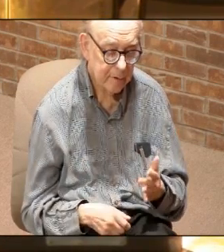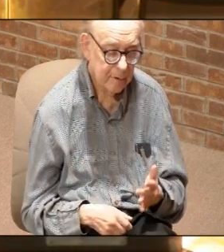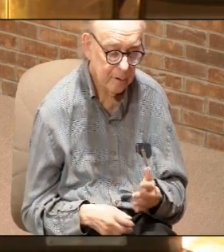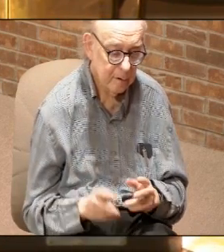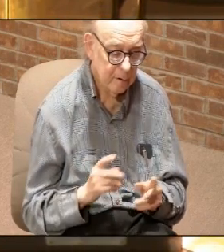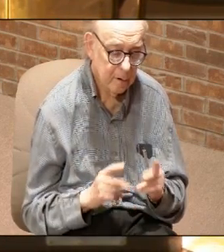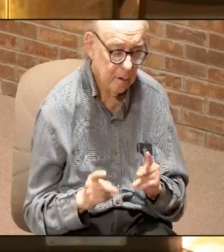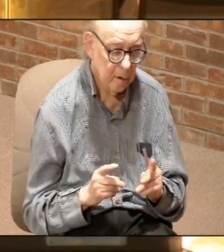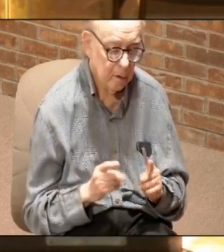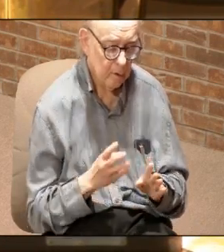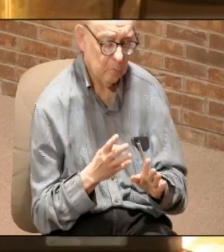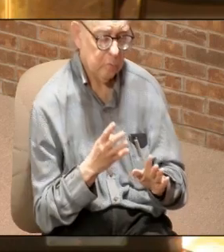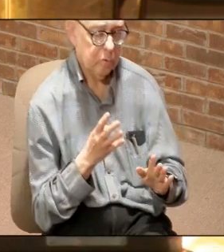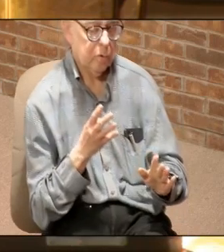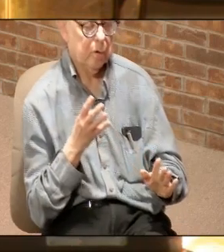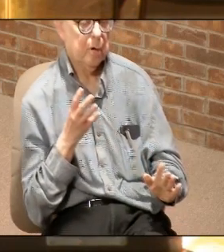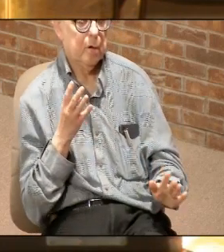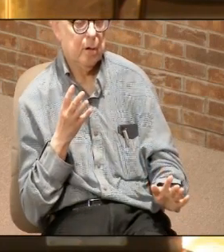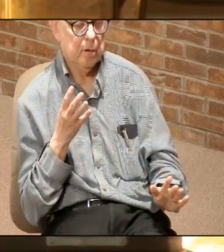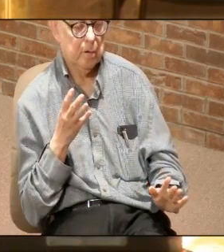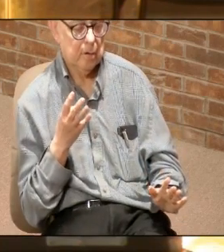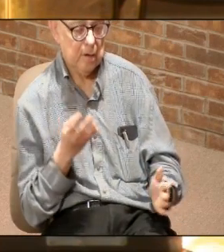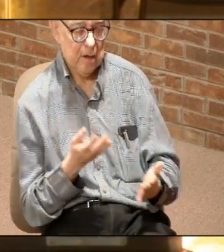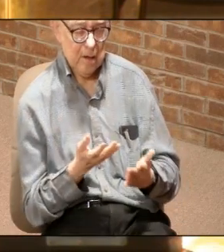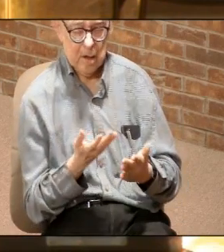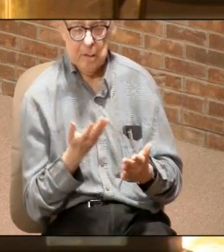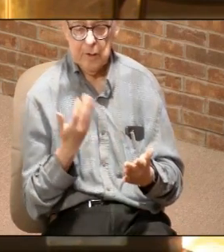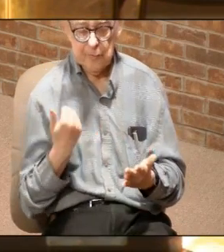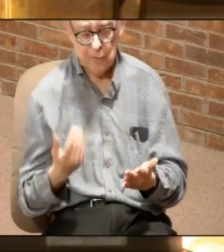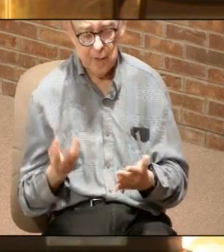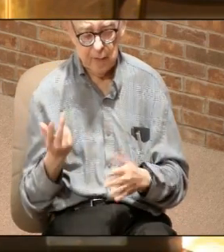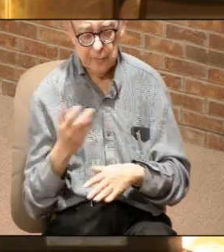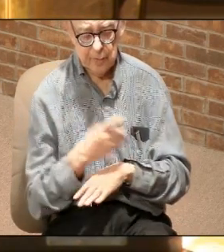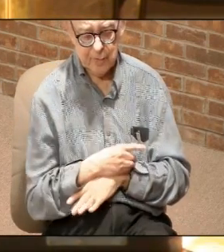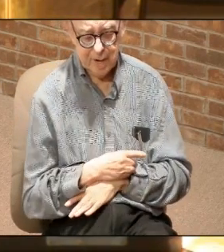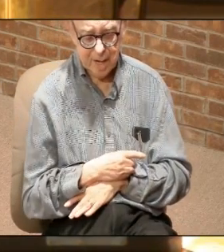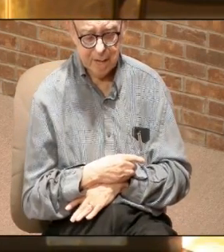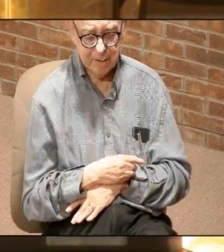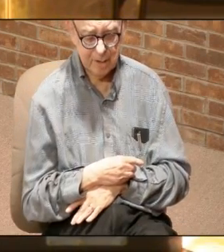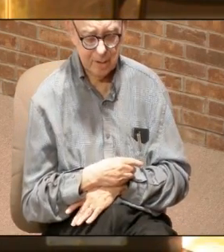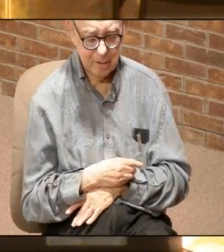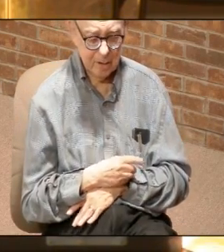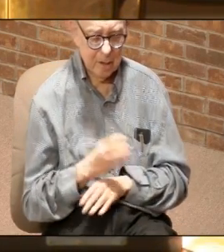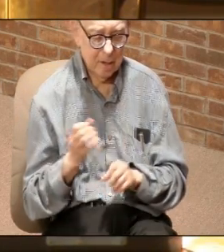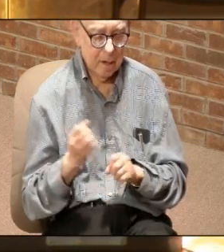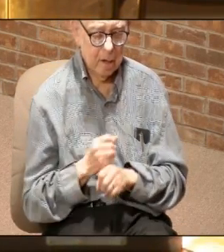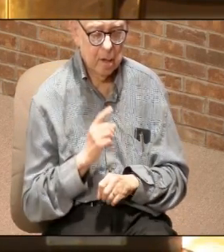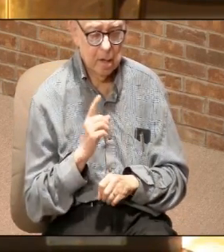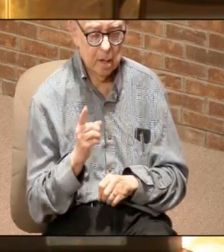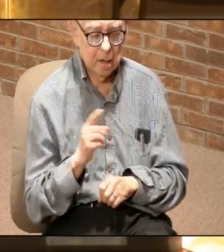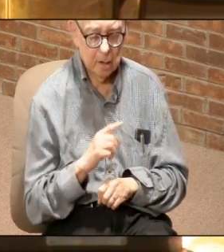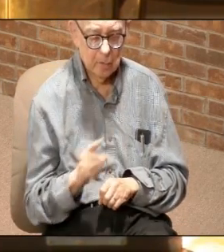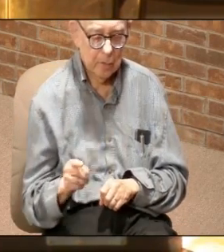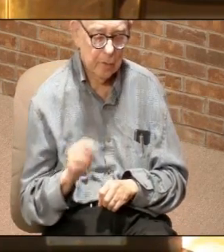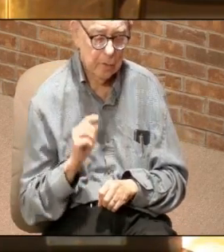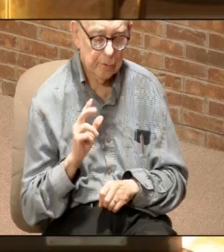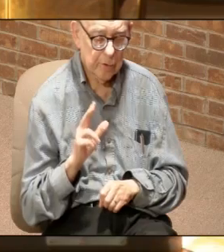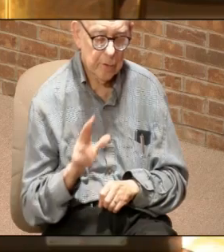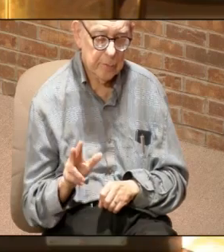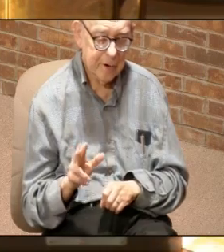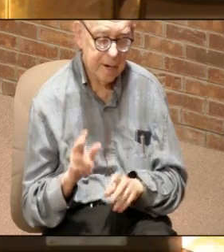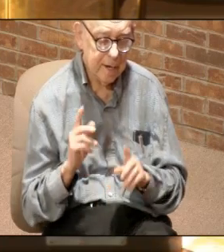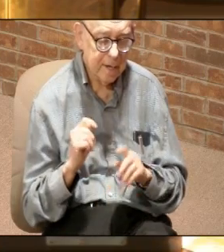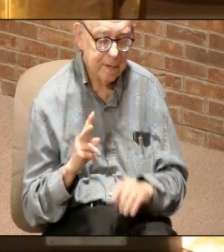And people would line up 3 days in advance to get one of those 3